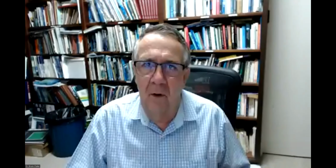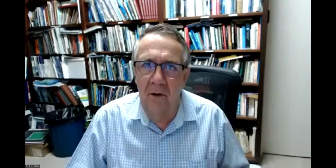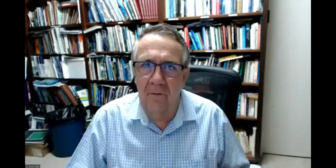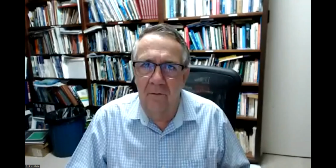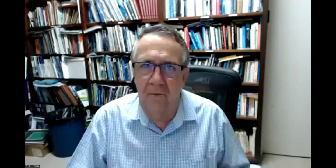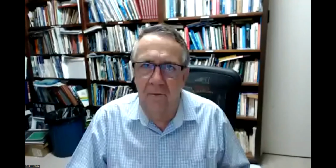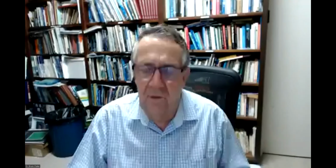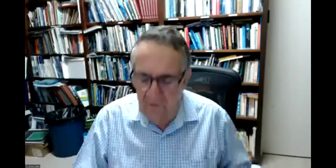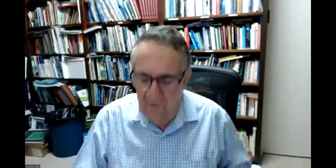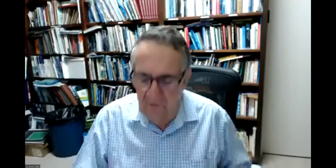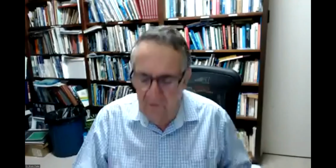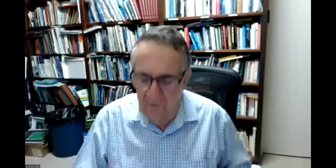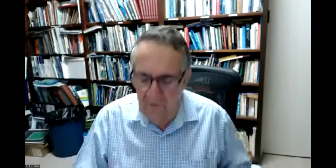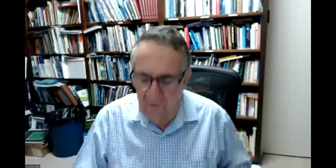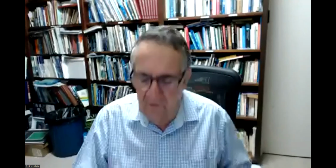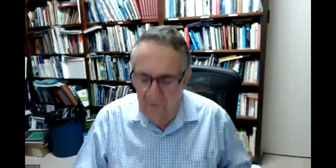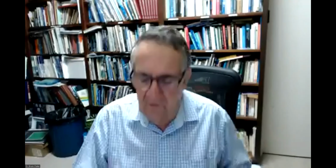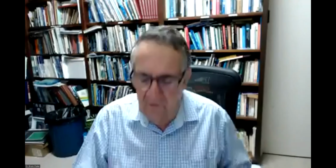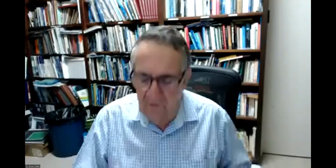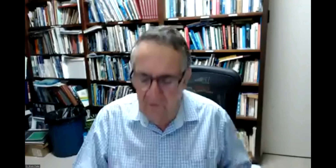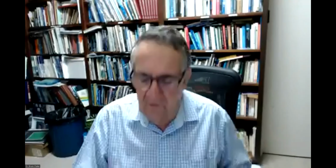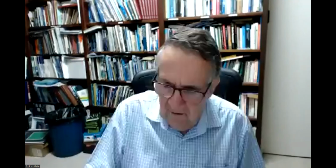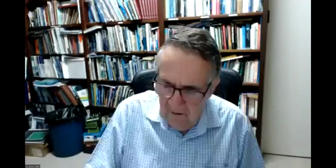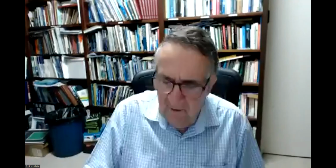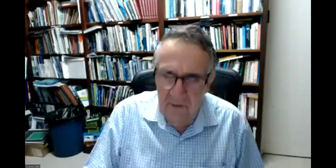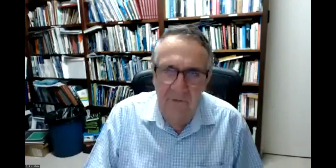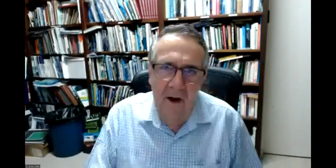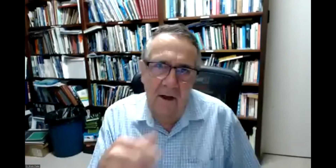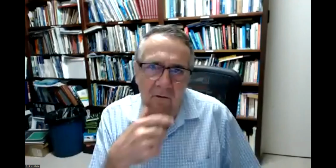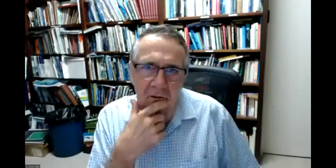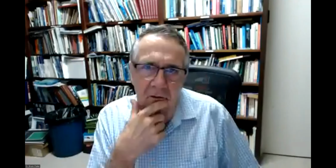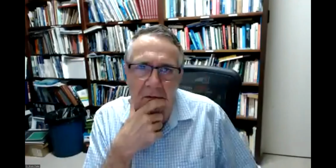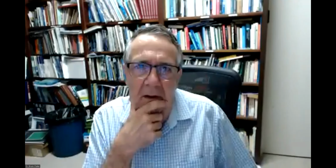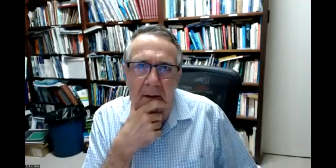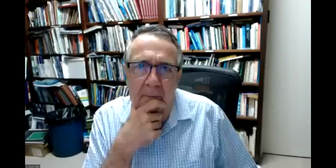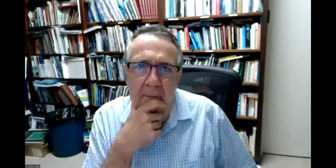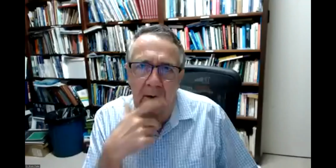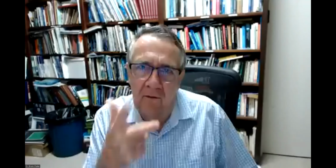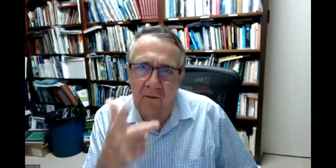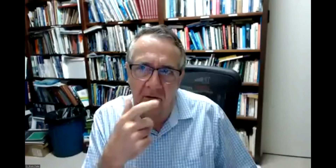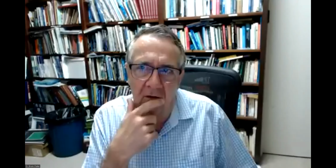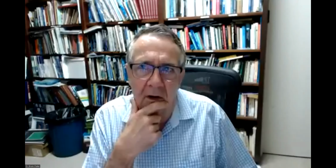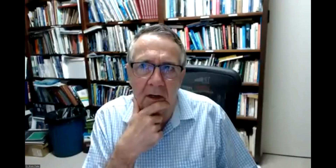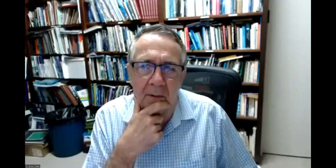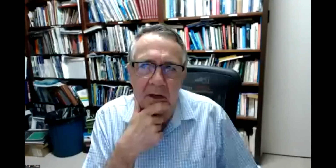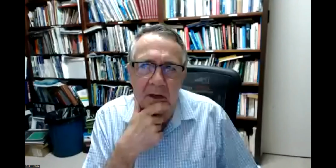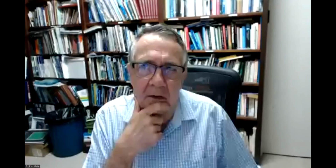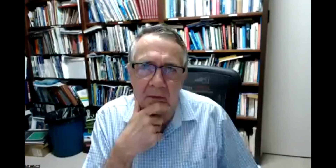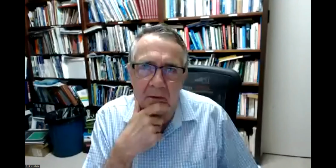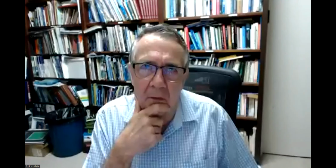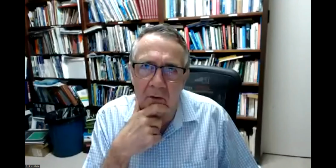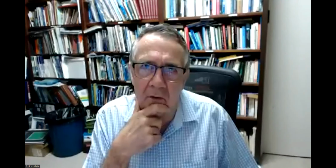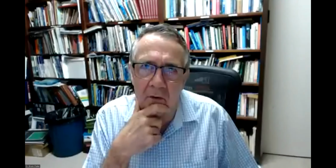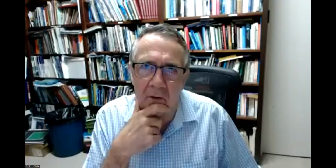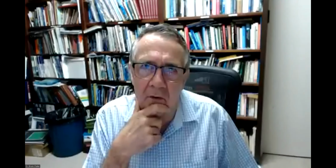that workforce that can provide those services. And then finally, I just, and it was touched on a little bit in one of